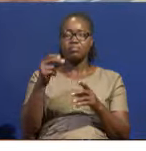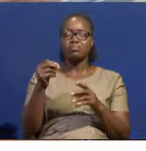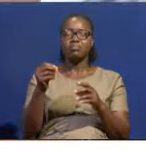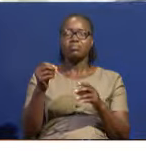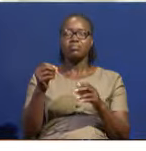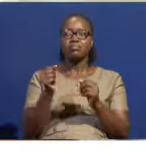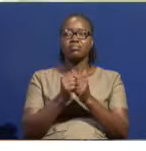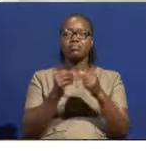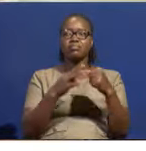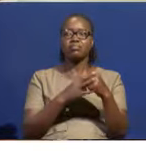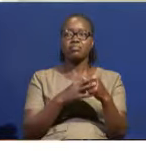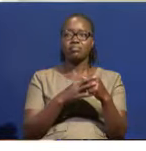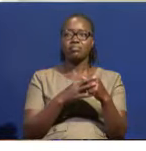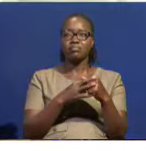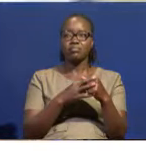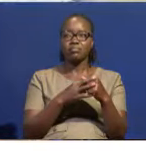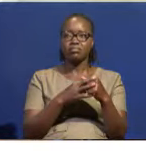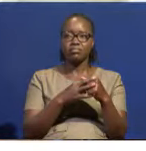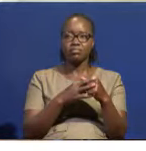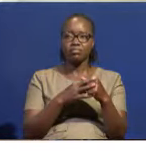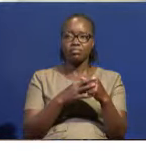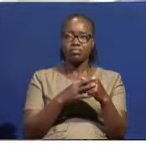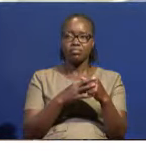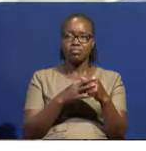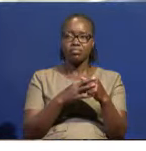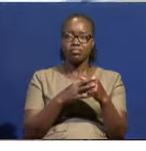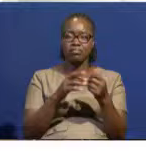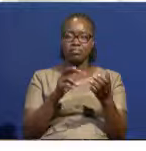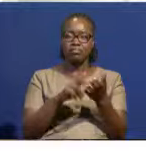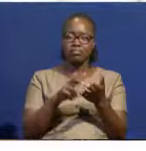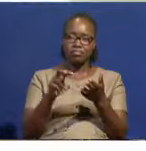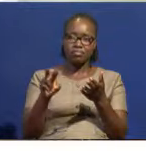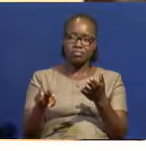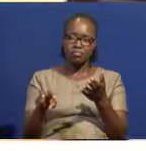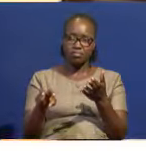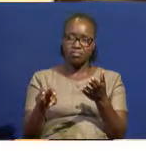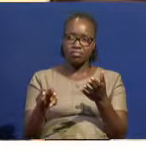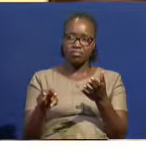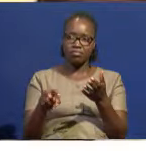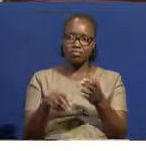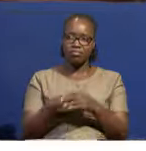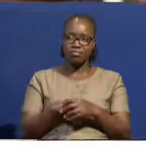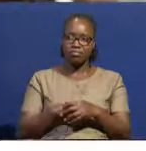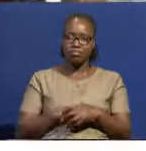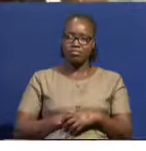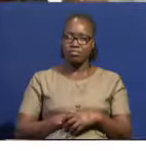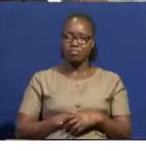2018, him don't did the transfer, don't did nothing. What?